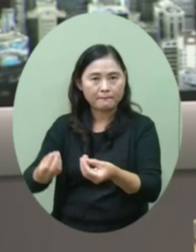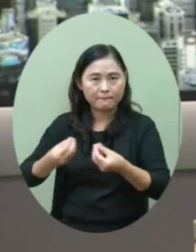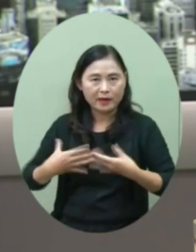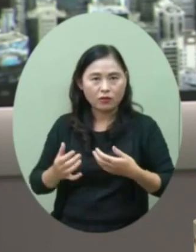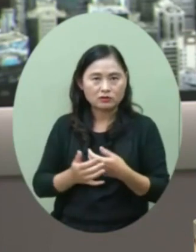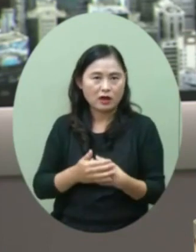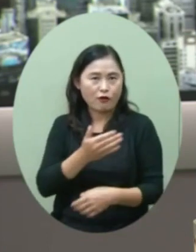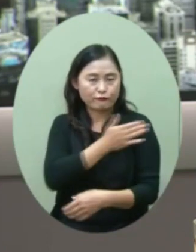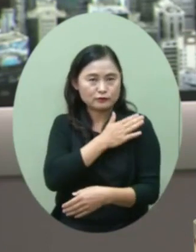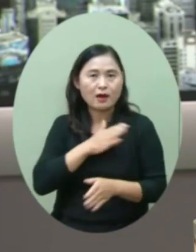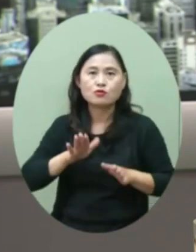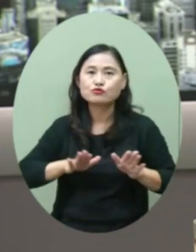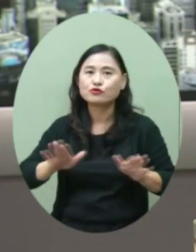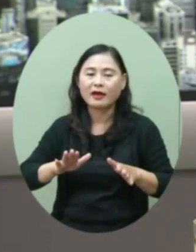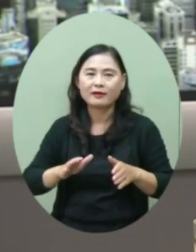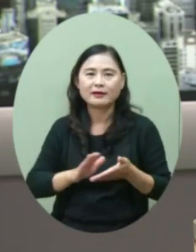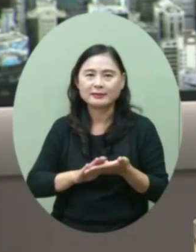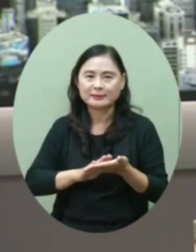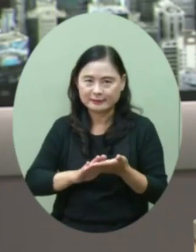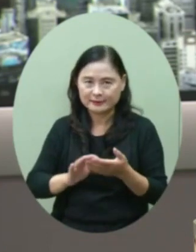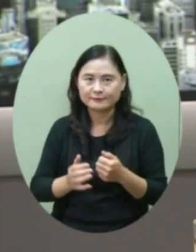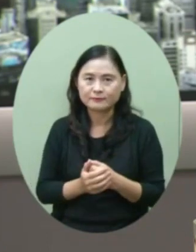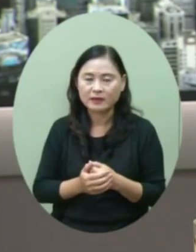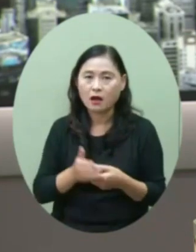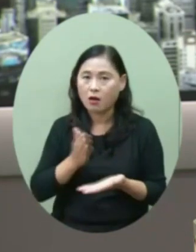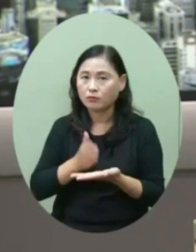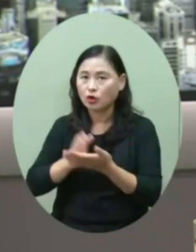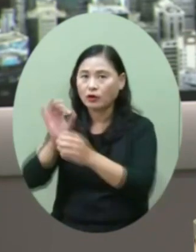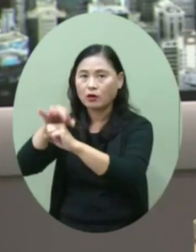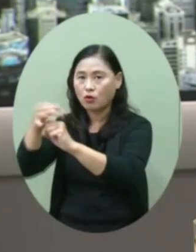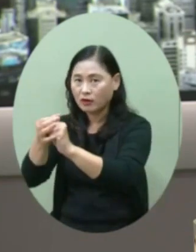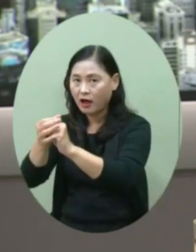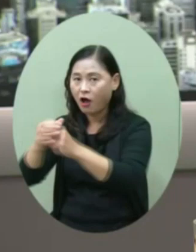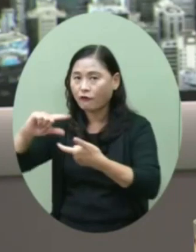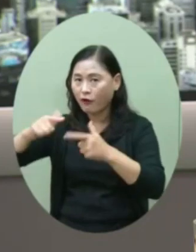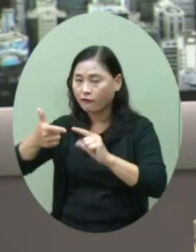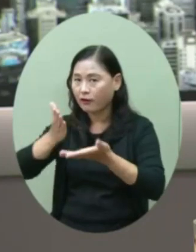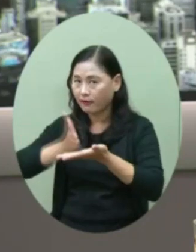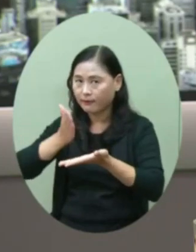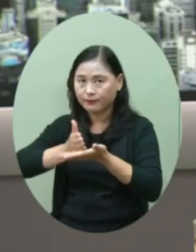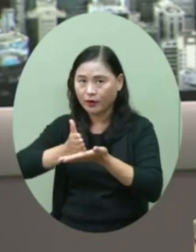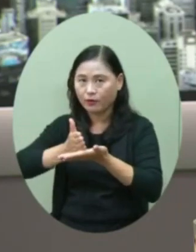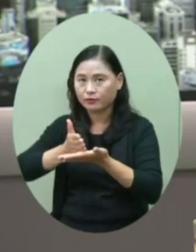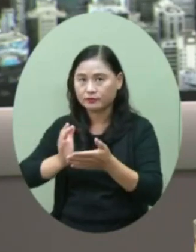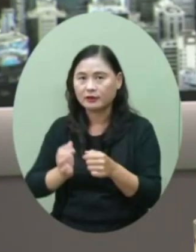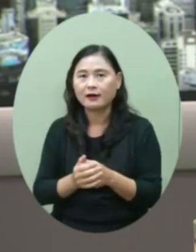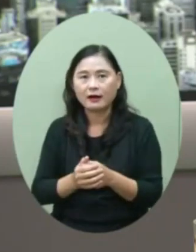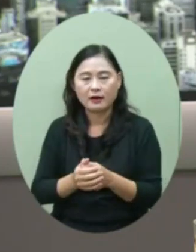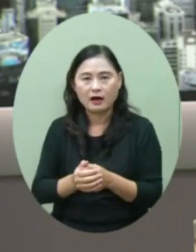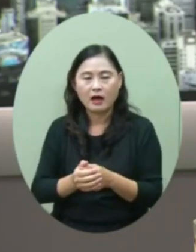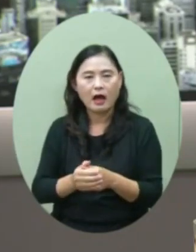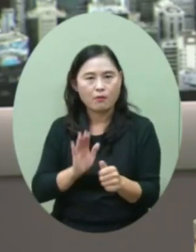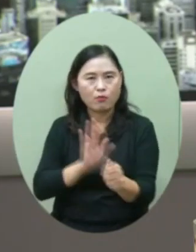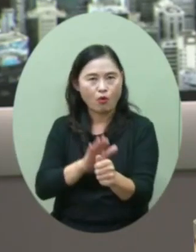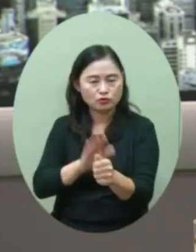Obviously, different countries will have different ways to ensure sufficient safeguards are given. This is what we will